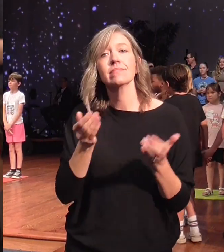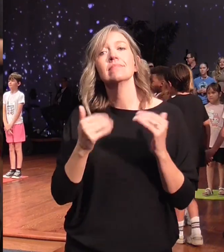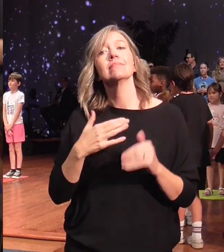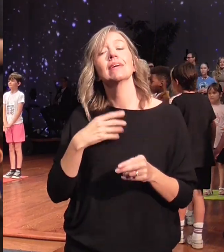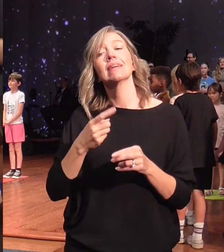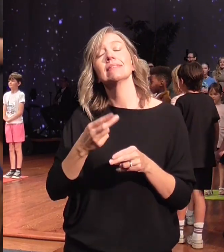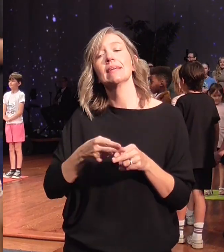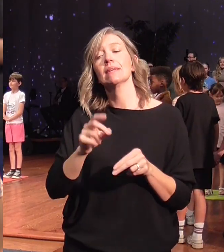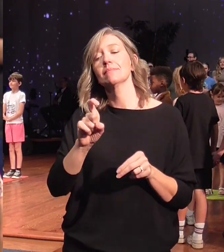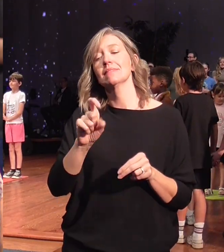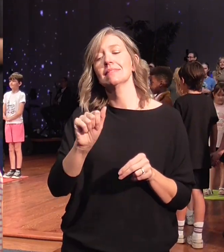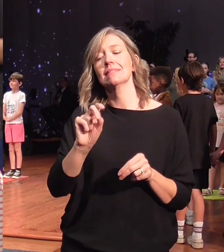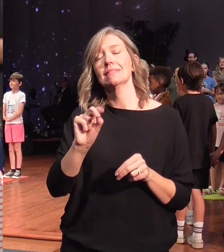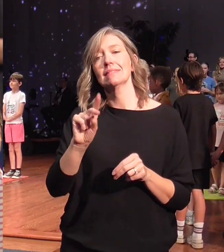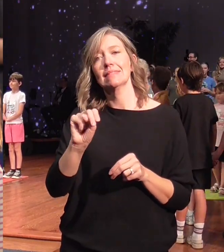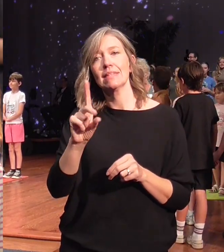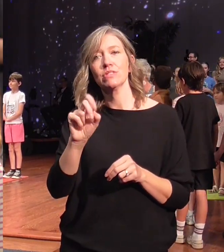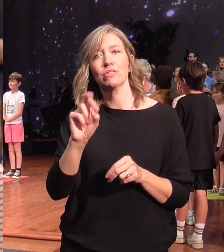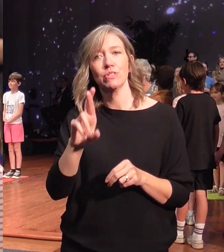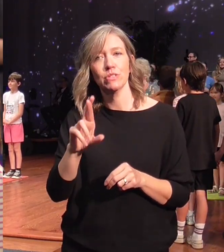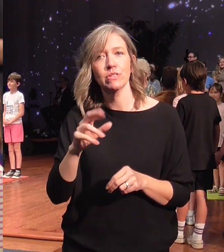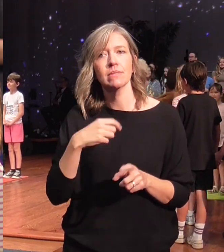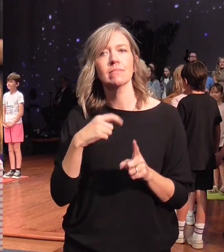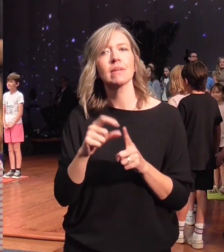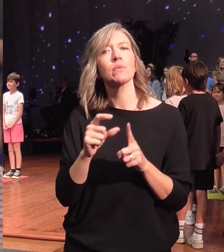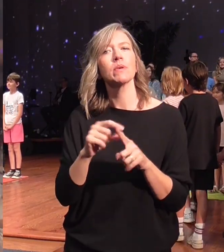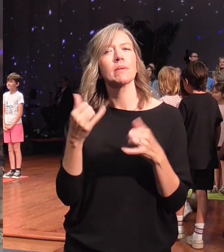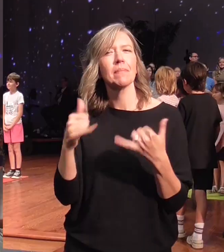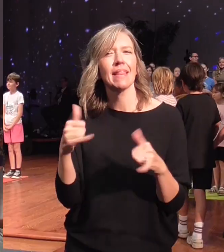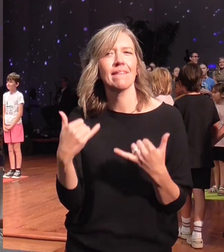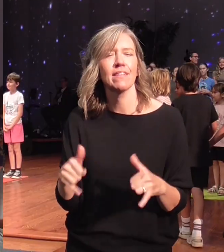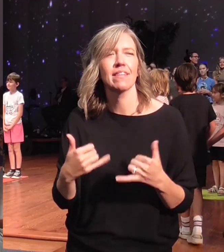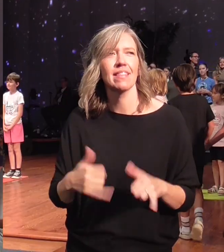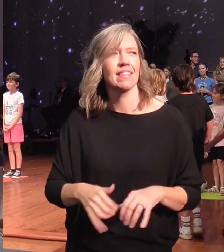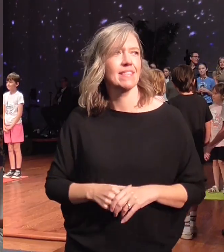Xander, and my power word is playful.